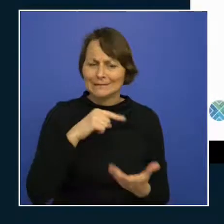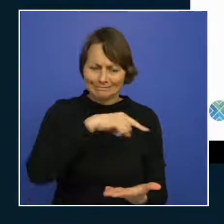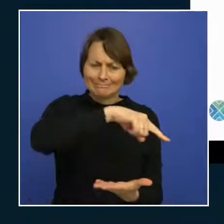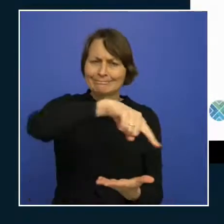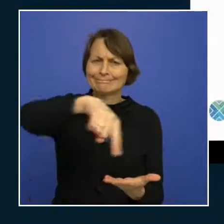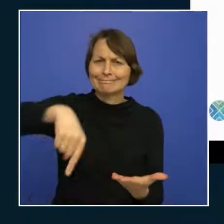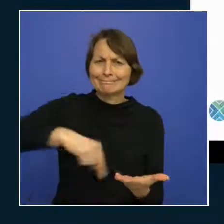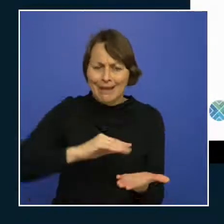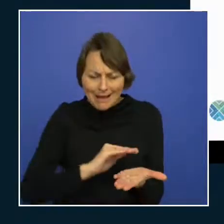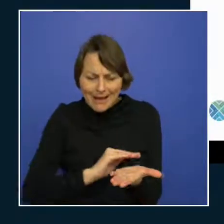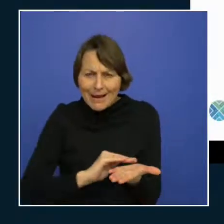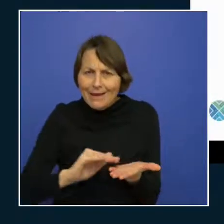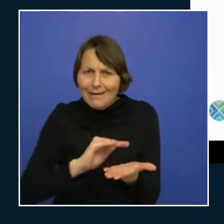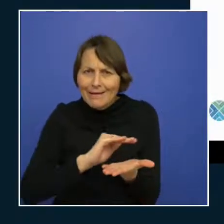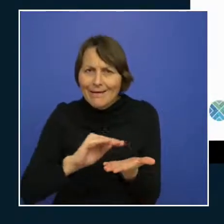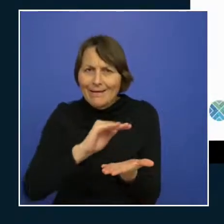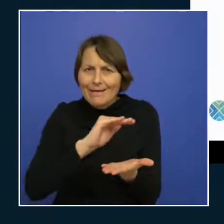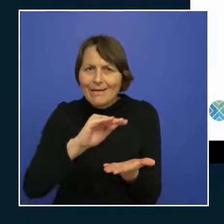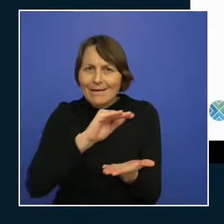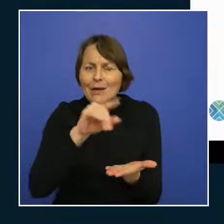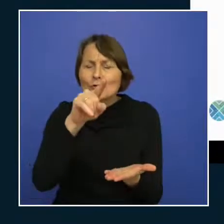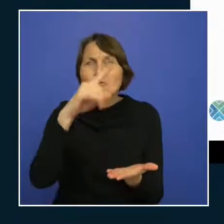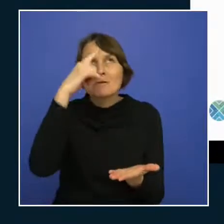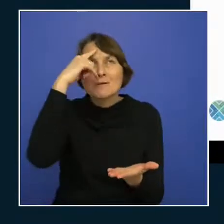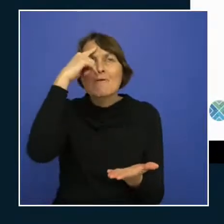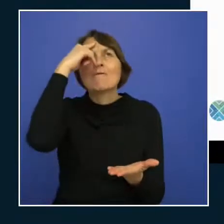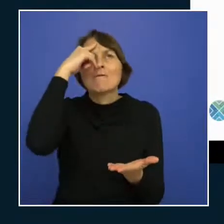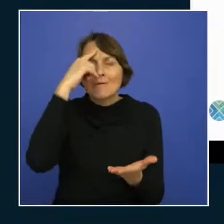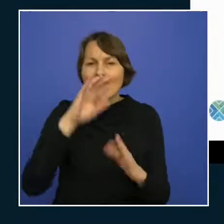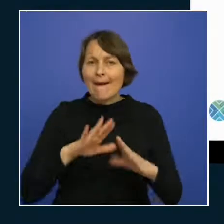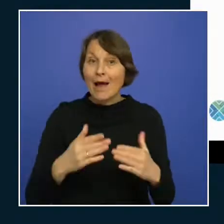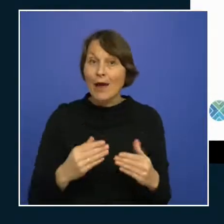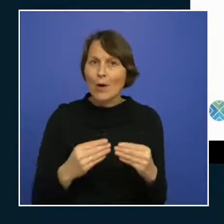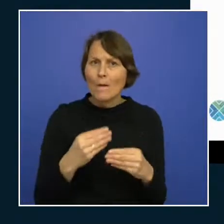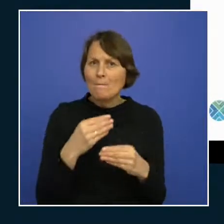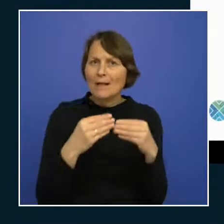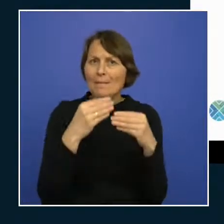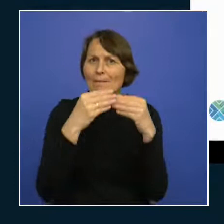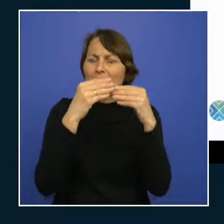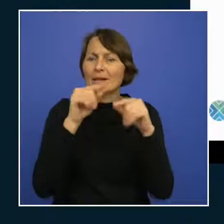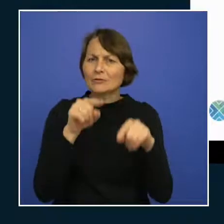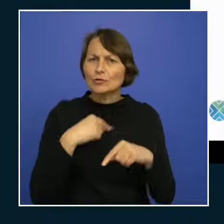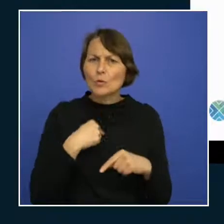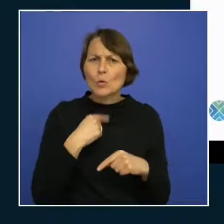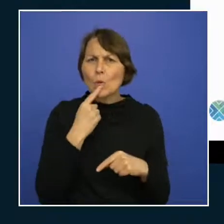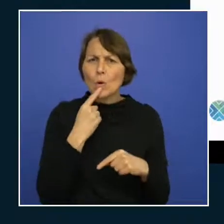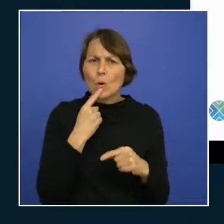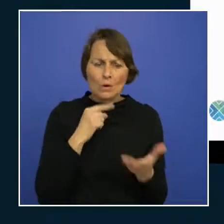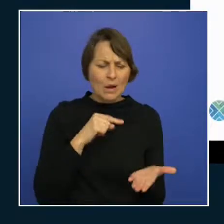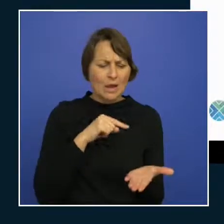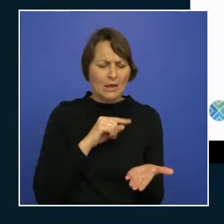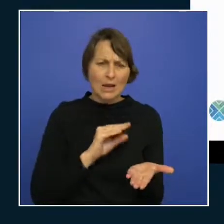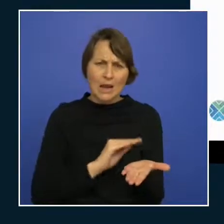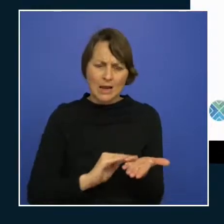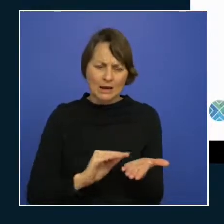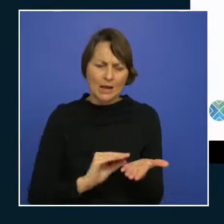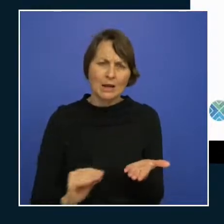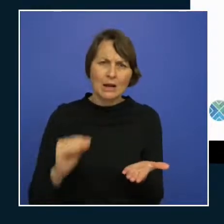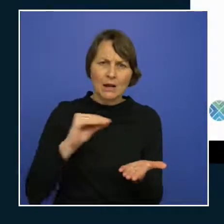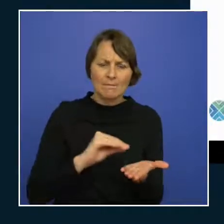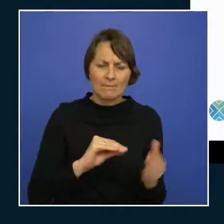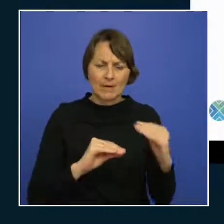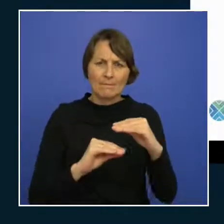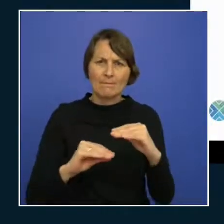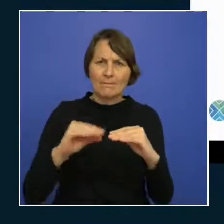solution you may want to build in the future, and what ingredients do you need when you build these solutions. So